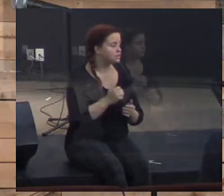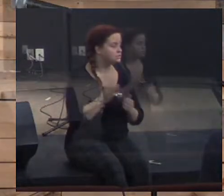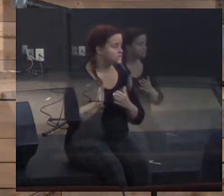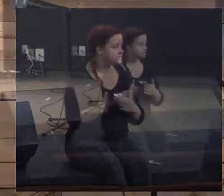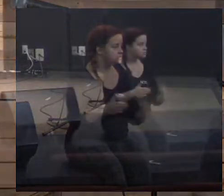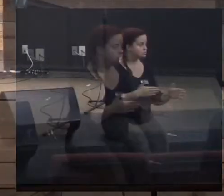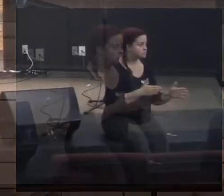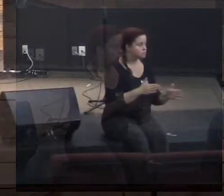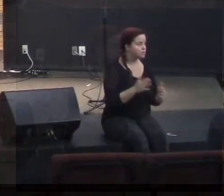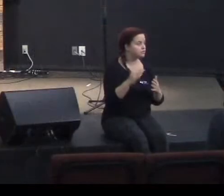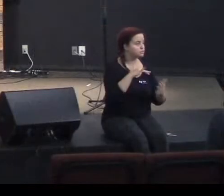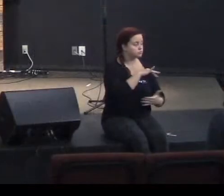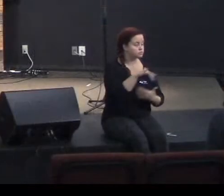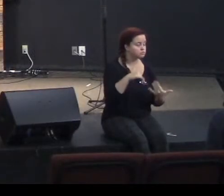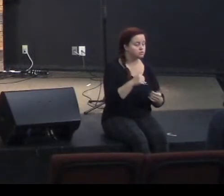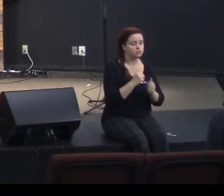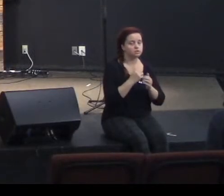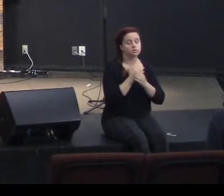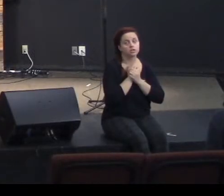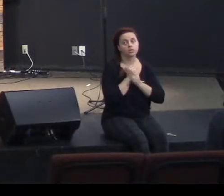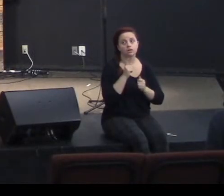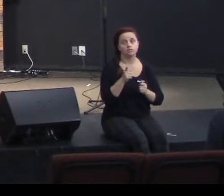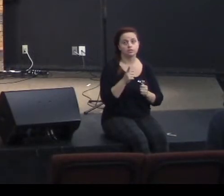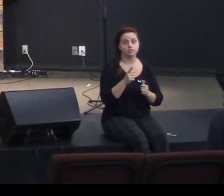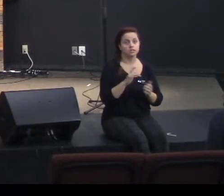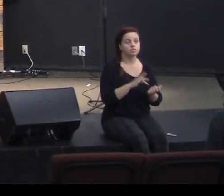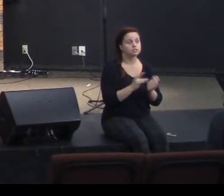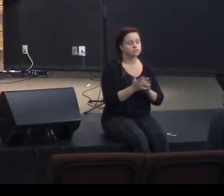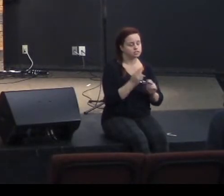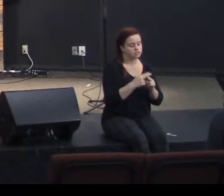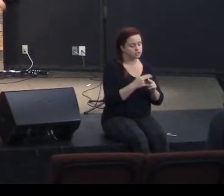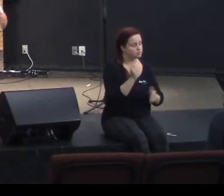you. We pray this in Jesus' name. Amen.